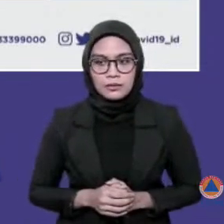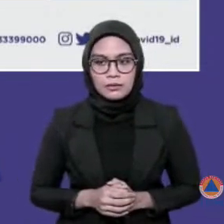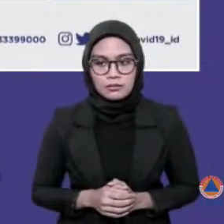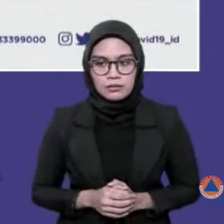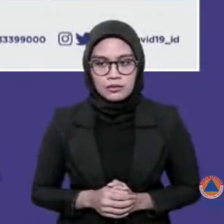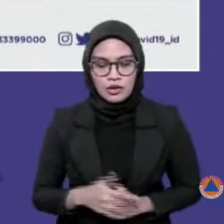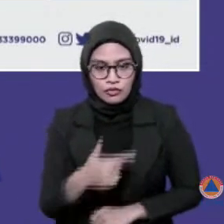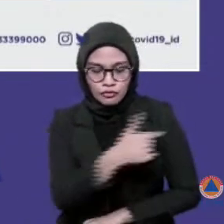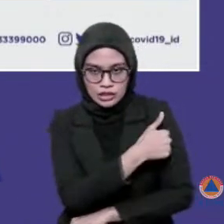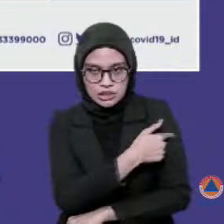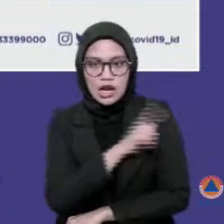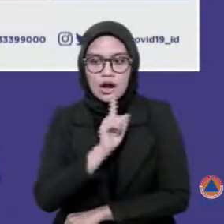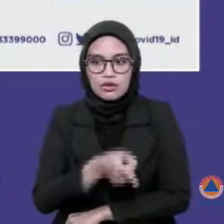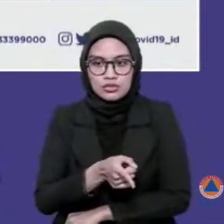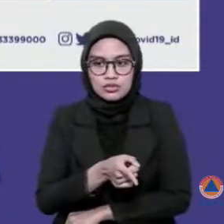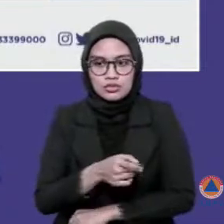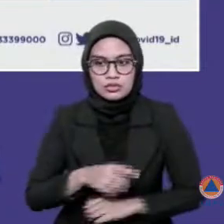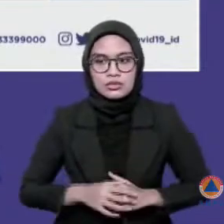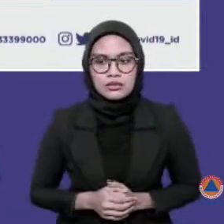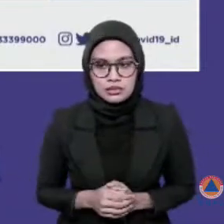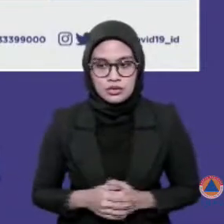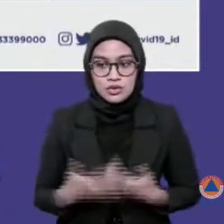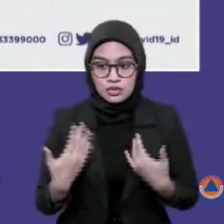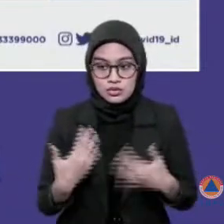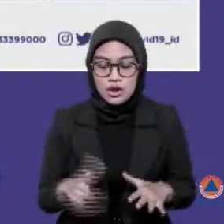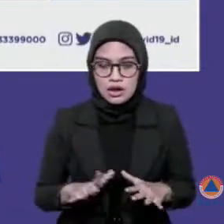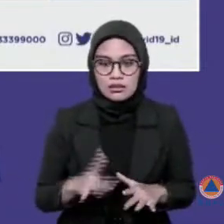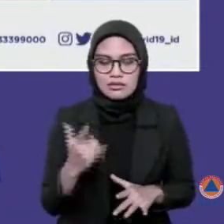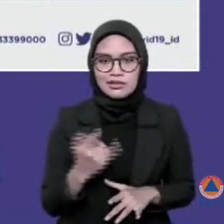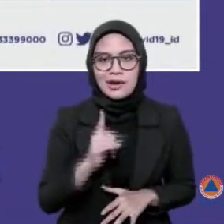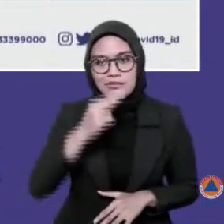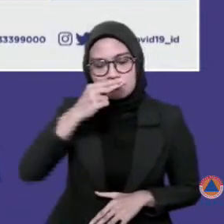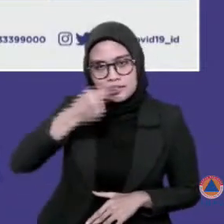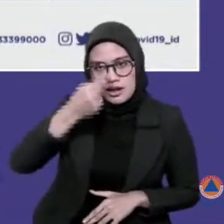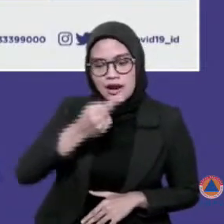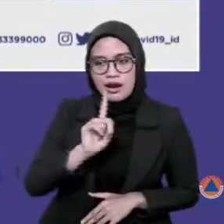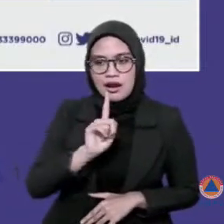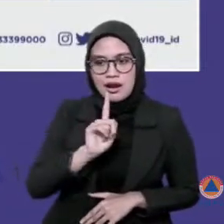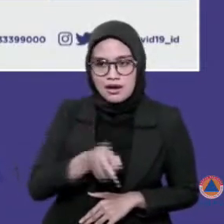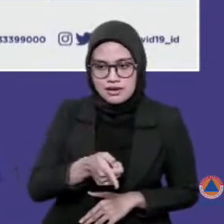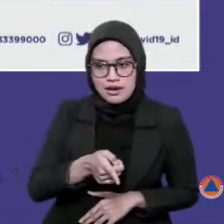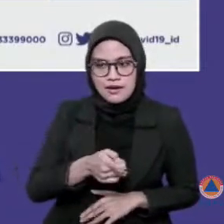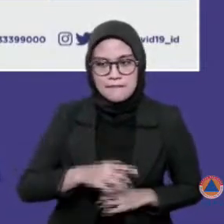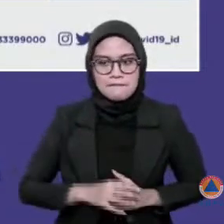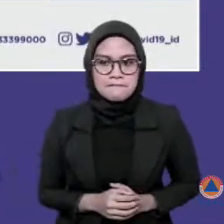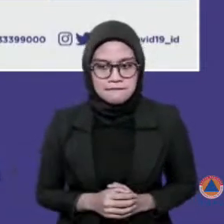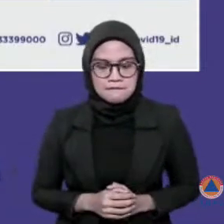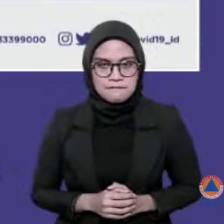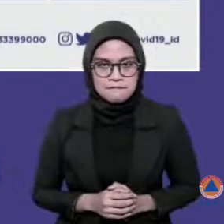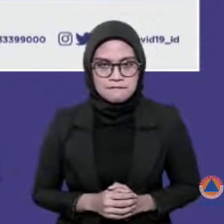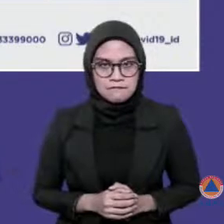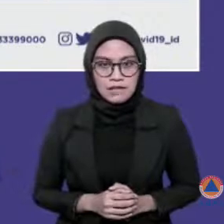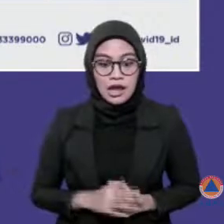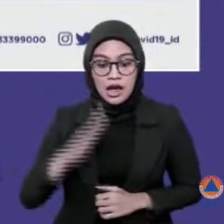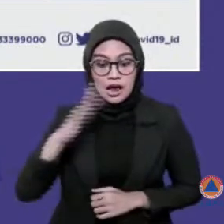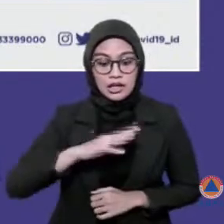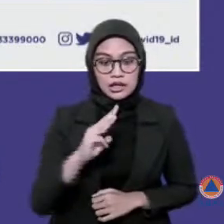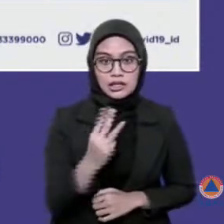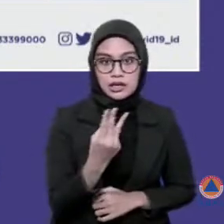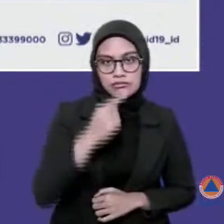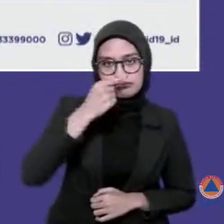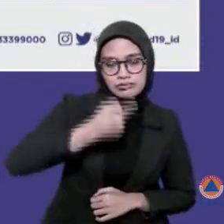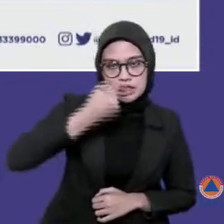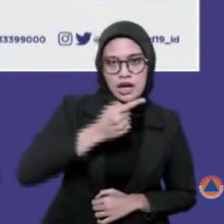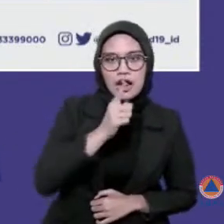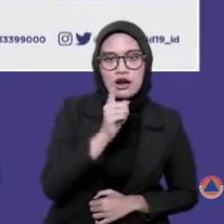status and banned self-quarantine. Malaysia also imposed a PCR policy on the 3rd day of